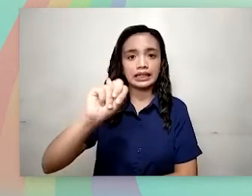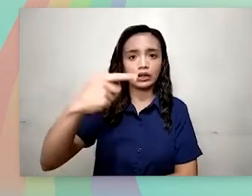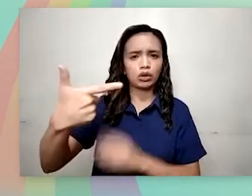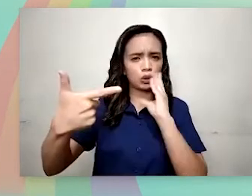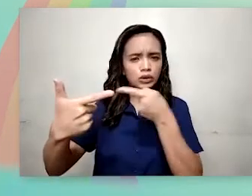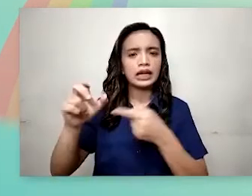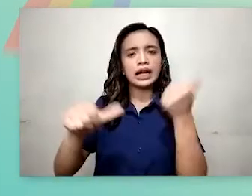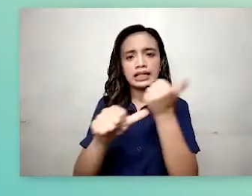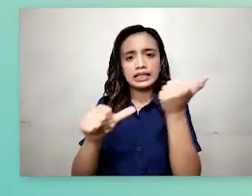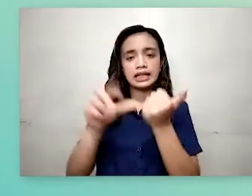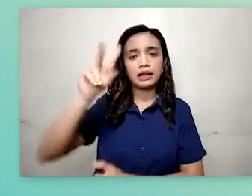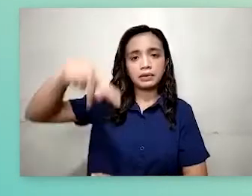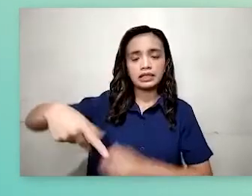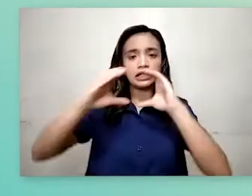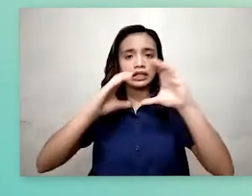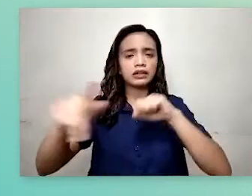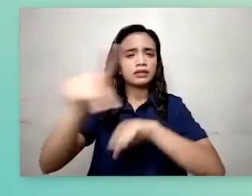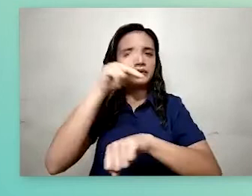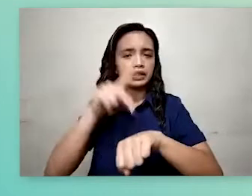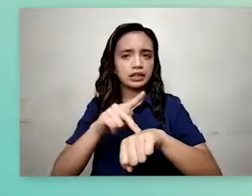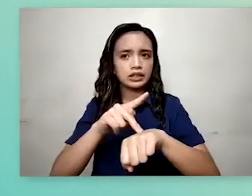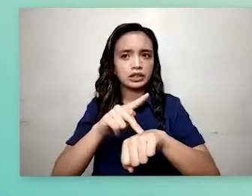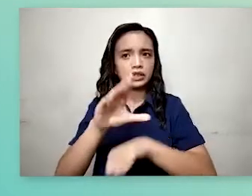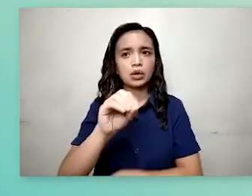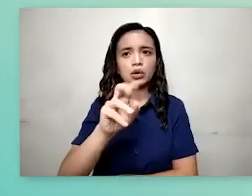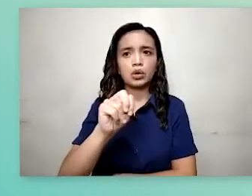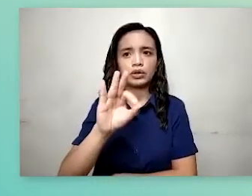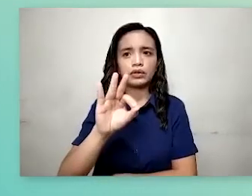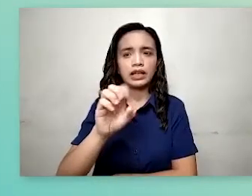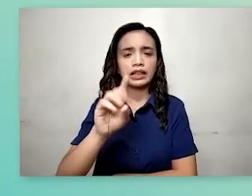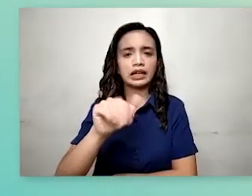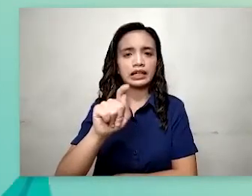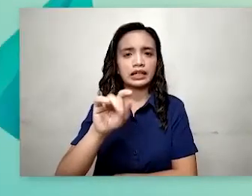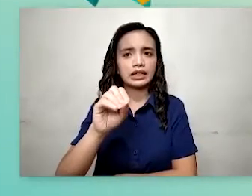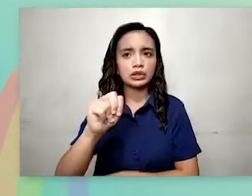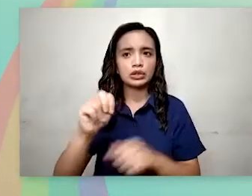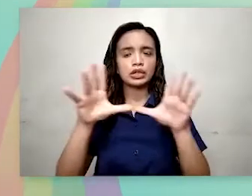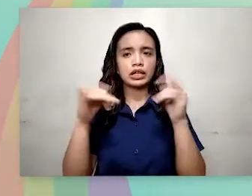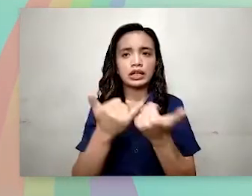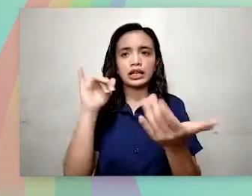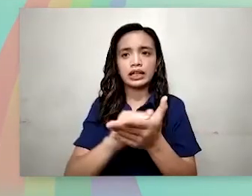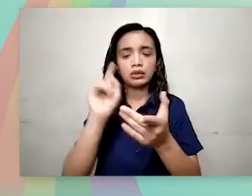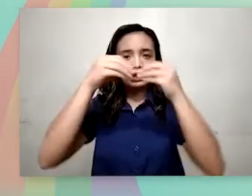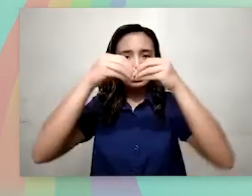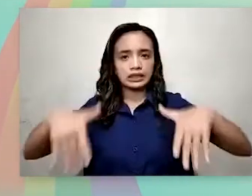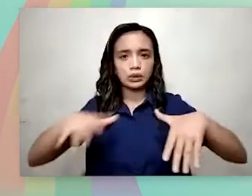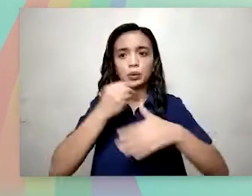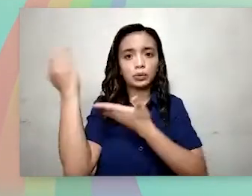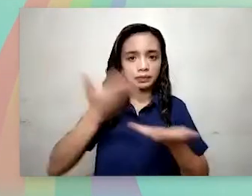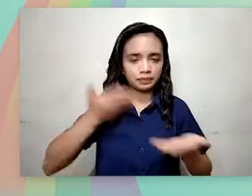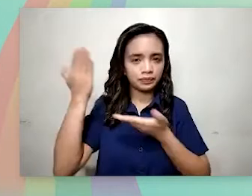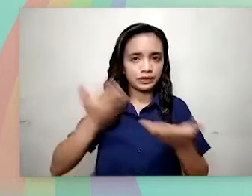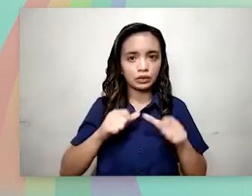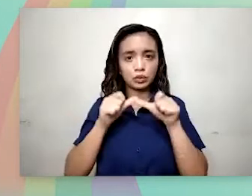Assistant Vice President for Advocacy and Communications of the Philippine Exporters Confederation Incorporated, which is the country's